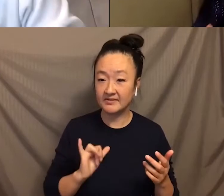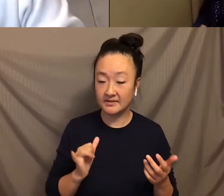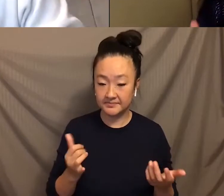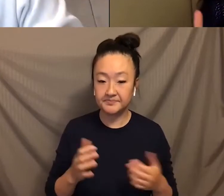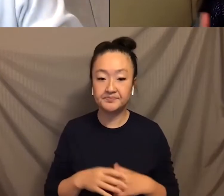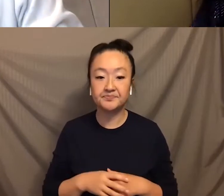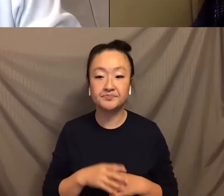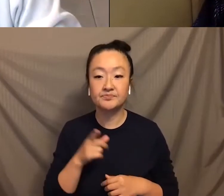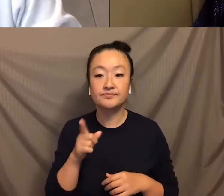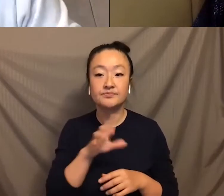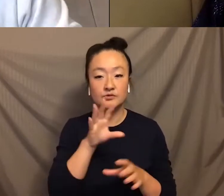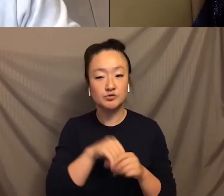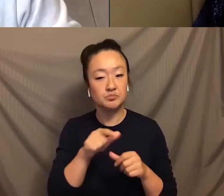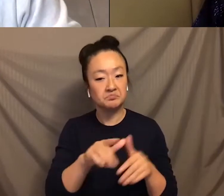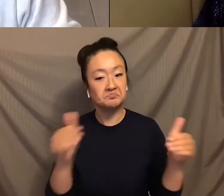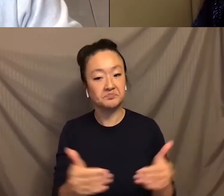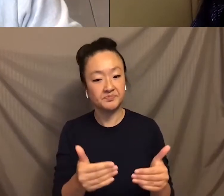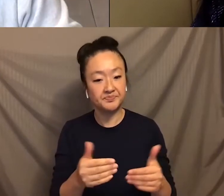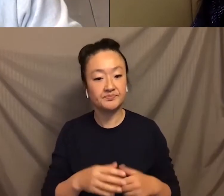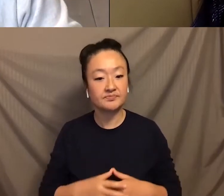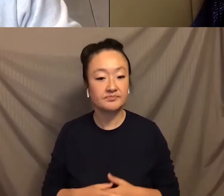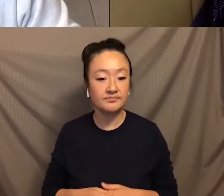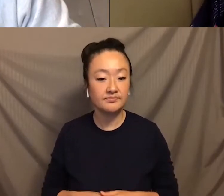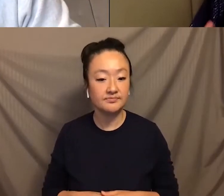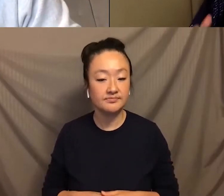you include in your introduction, which